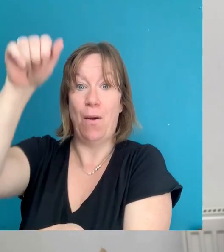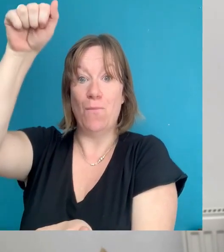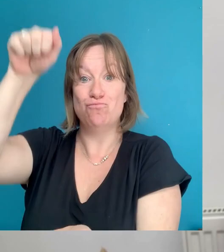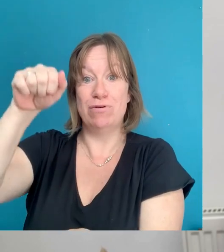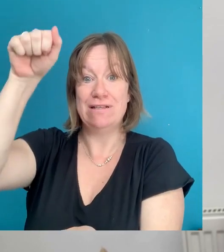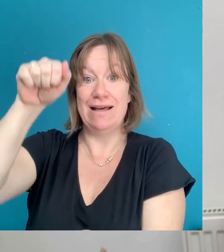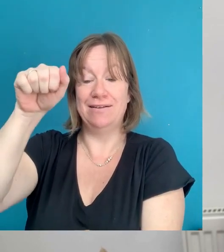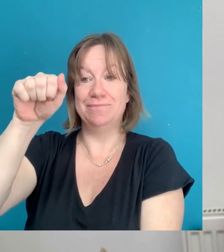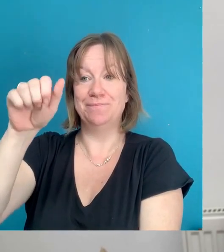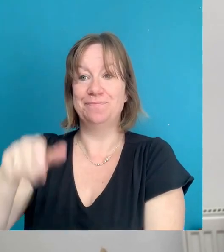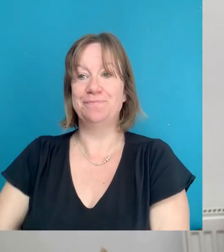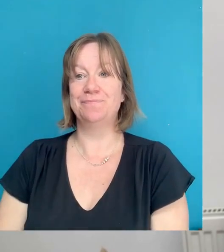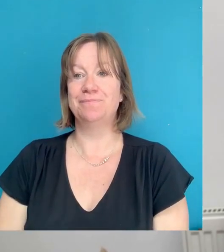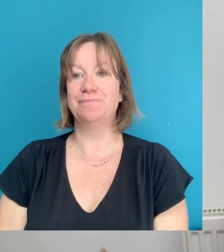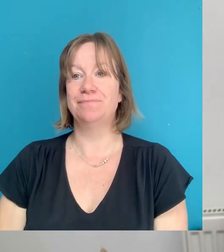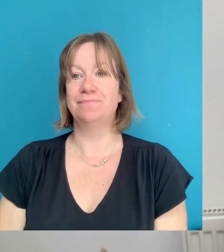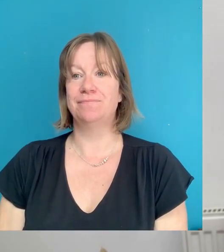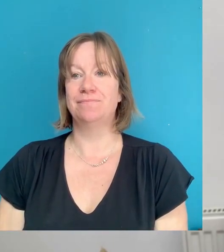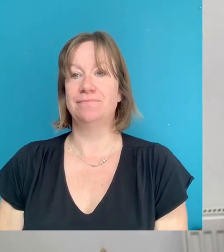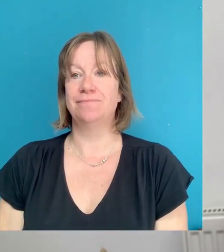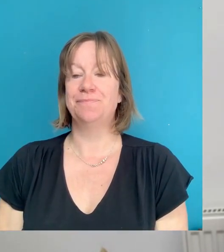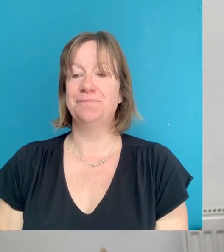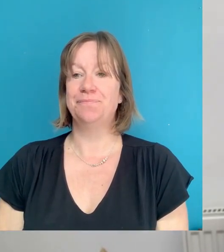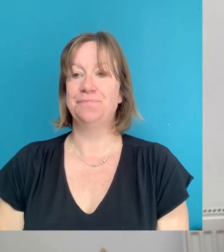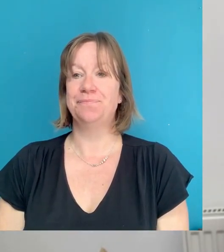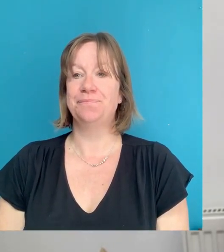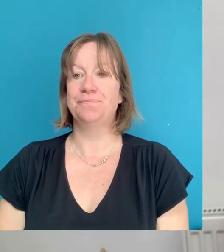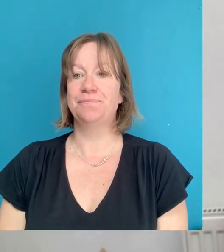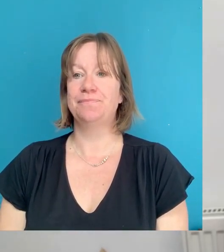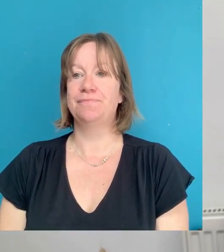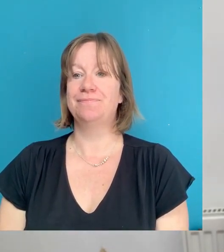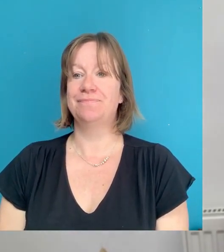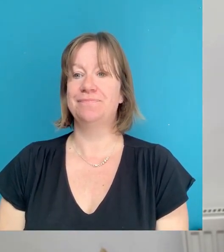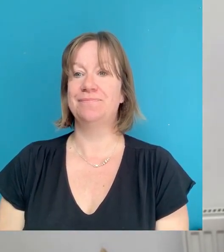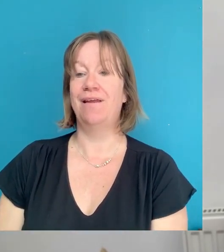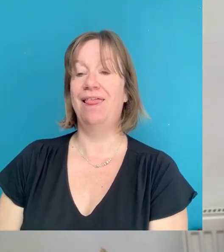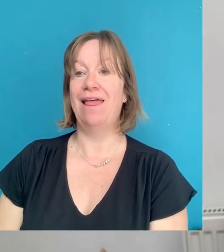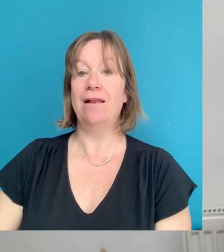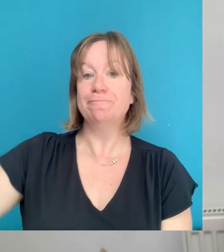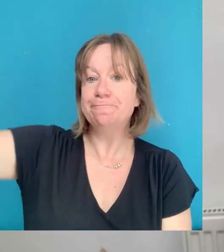goes inside the printing press. And it slides in there.